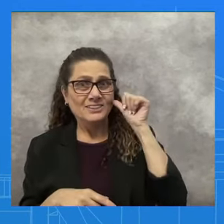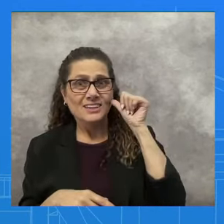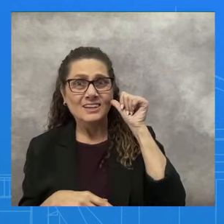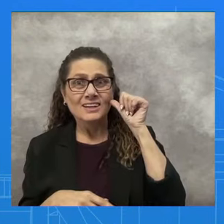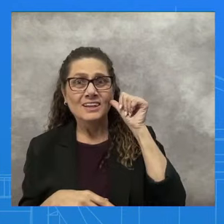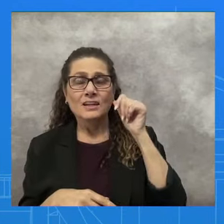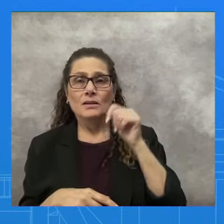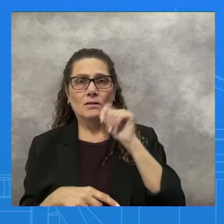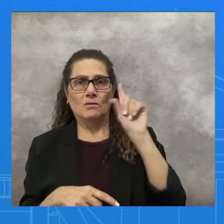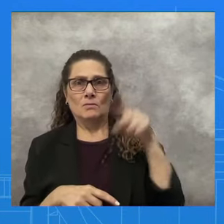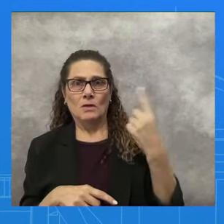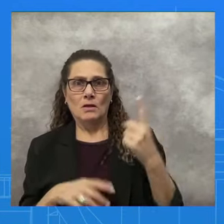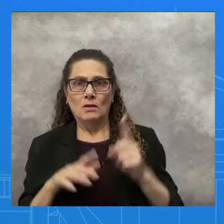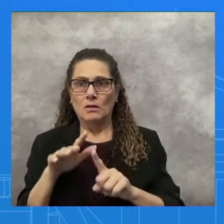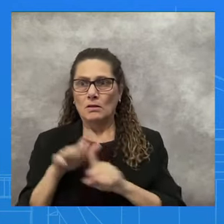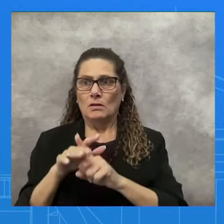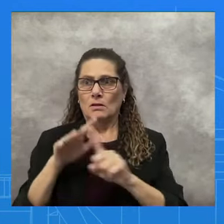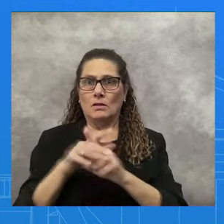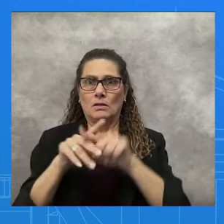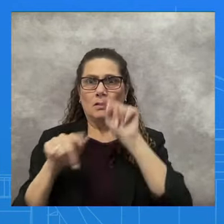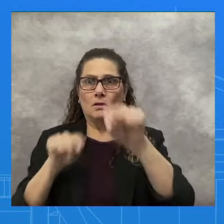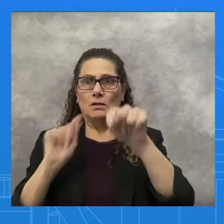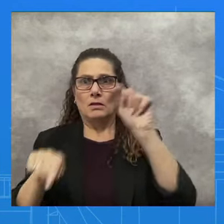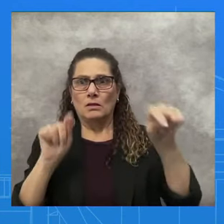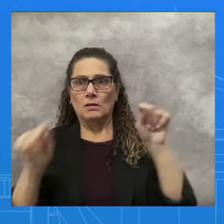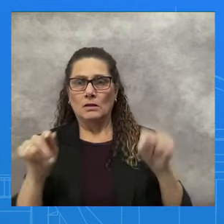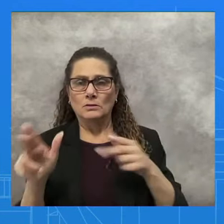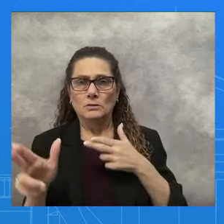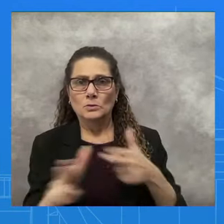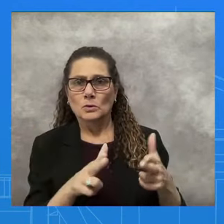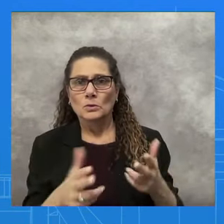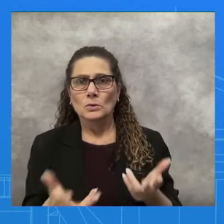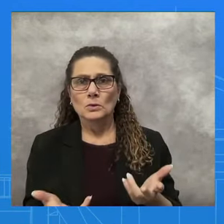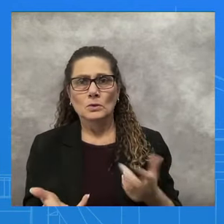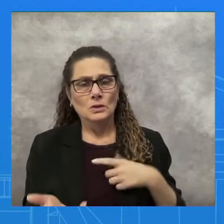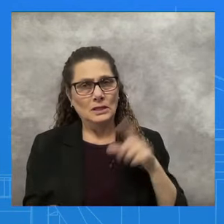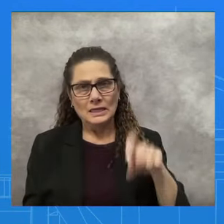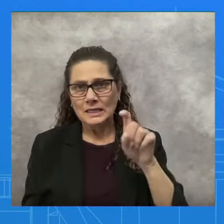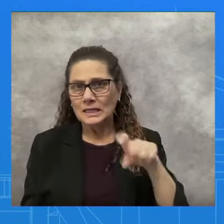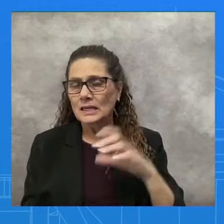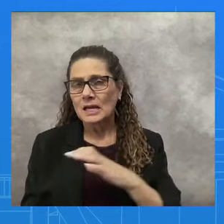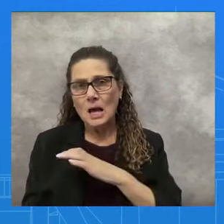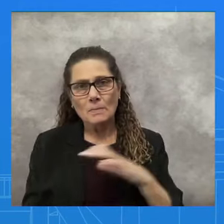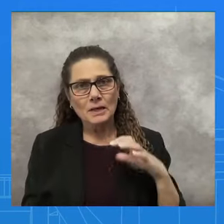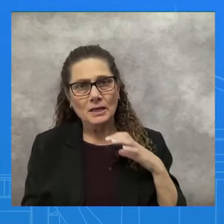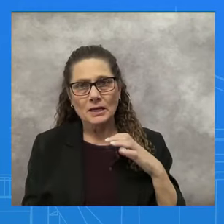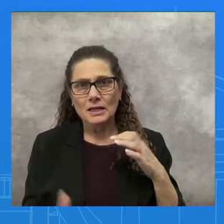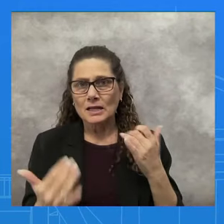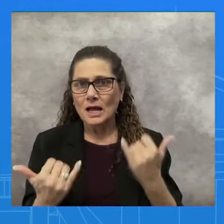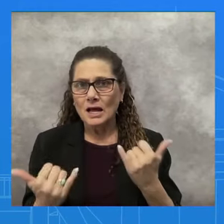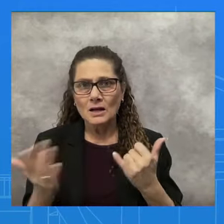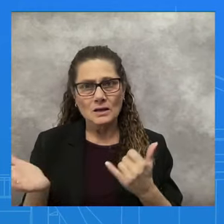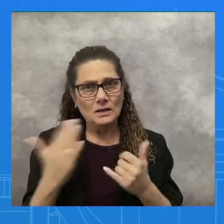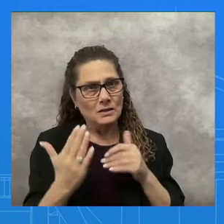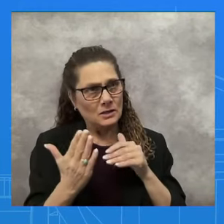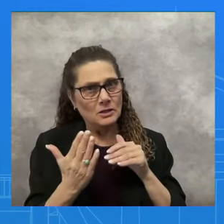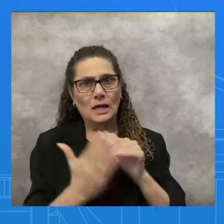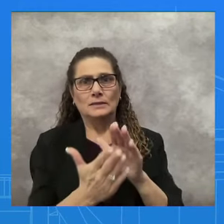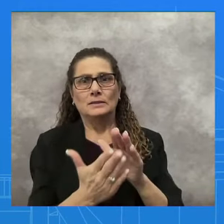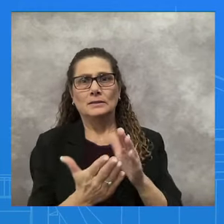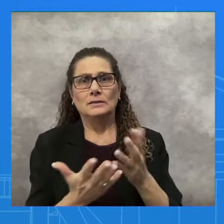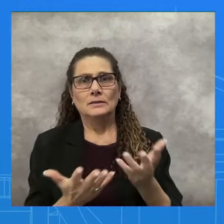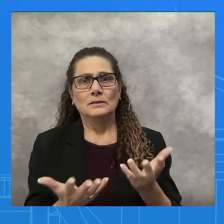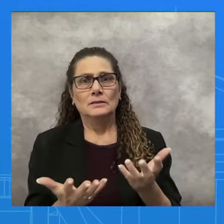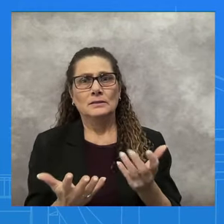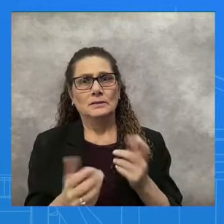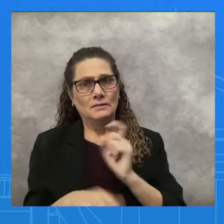to get Congress to act. We have to get Congress to make sure that they're continuing to do the work that they started, right? If you think about